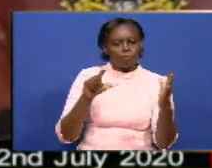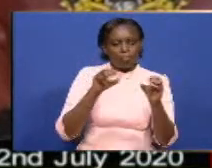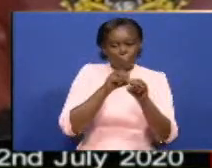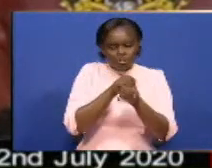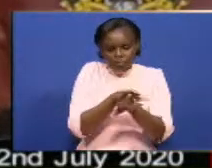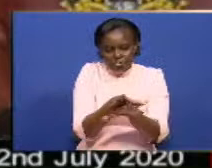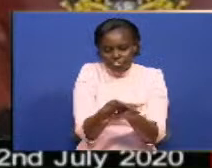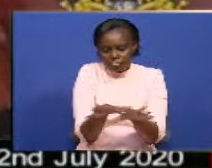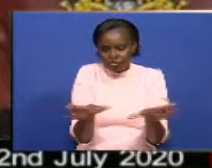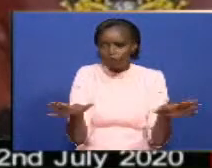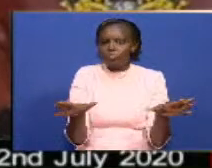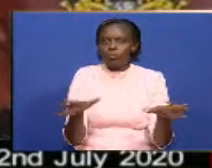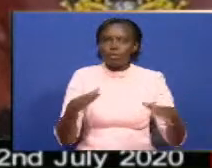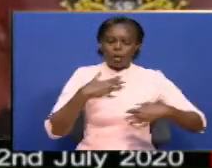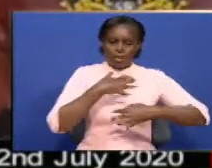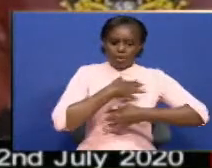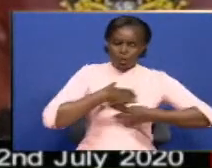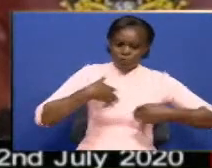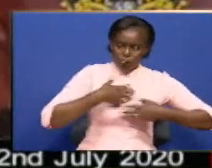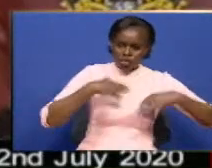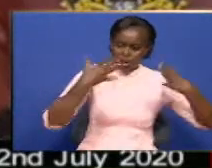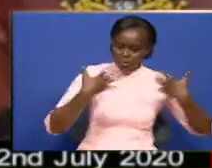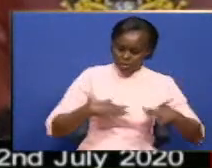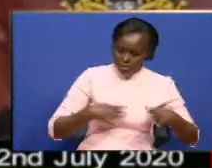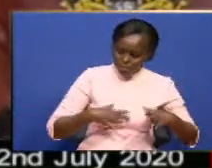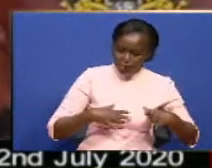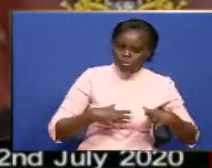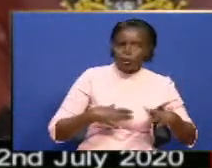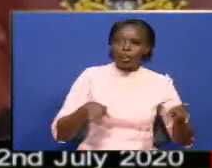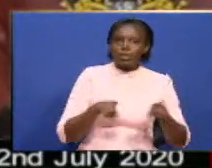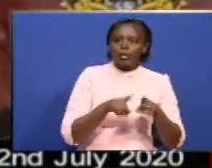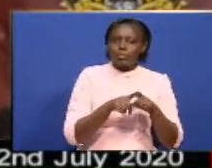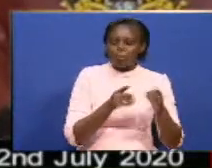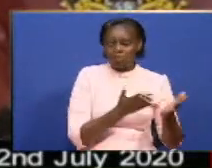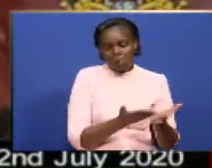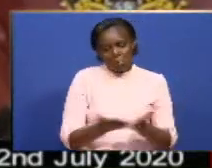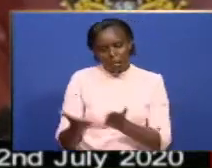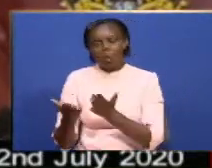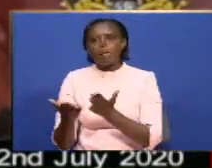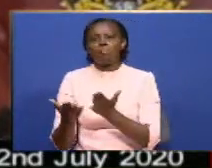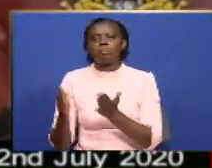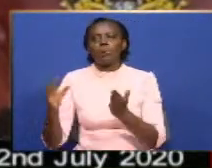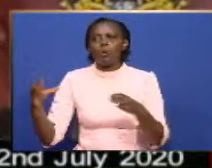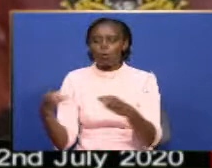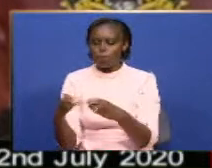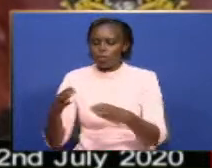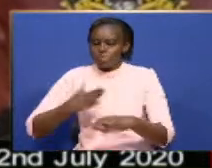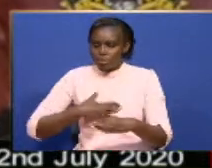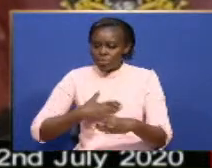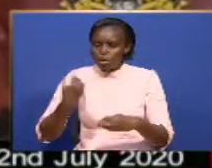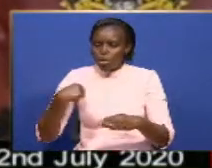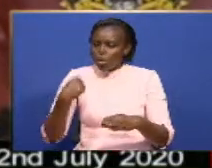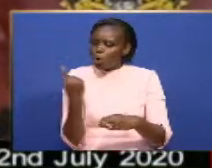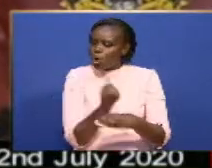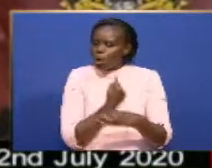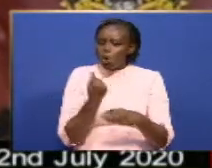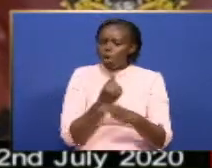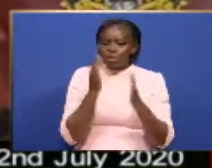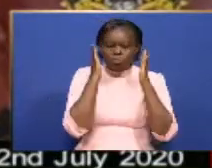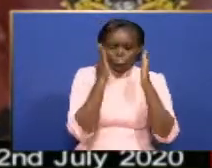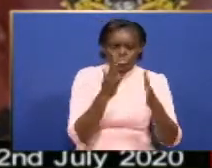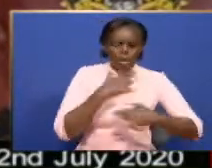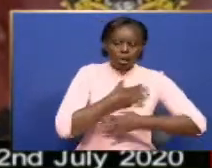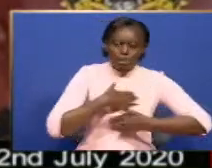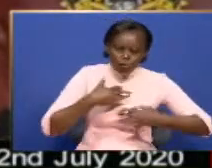of refugees into the host communities, Madam Speaker, so that we do not only look at